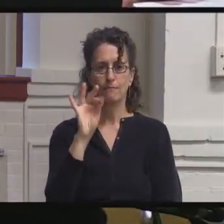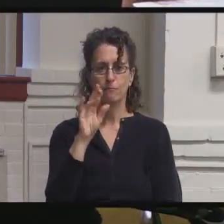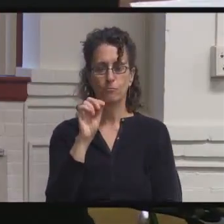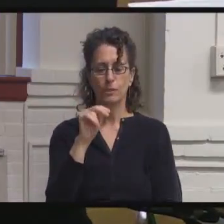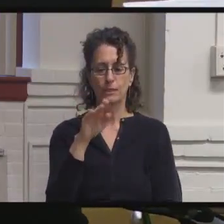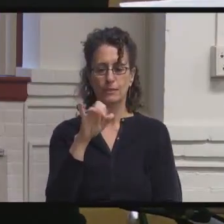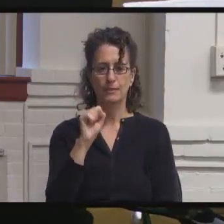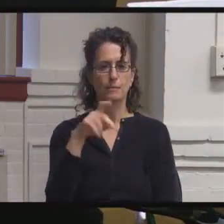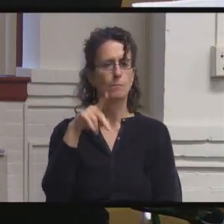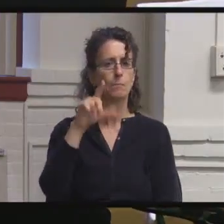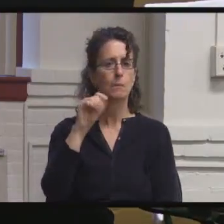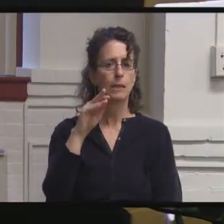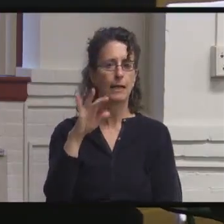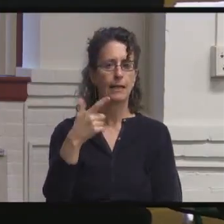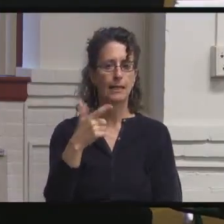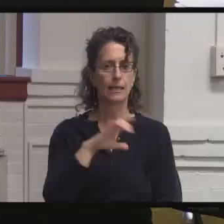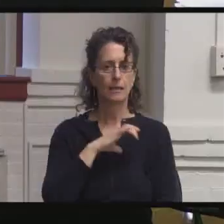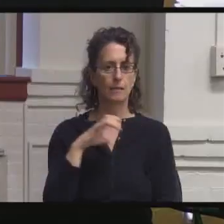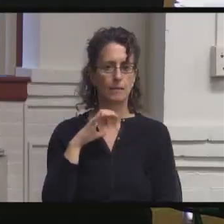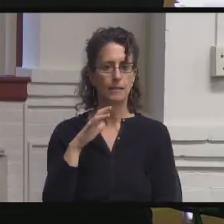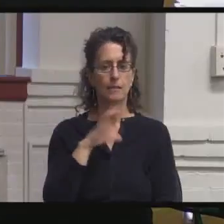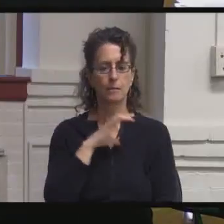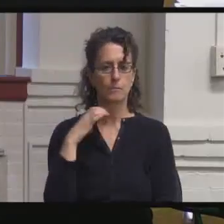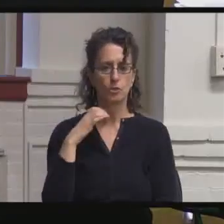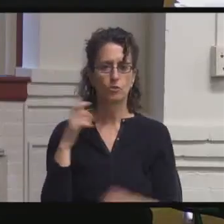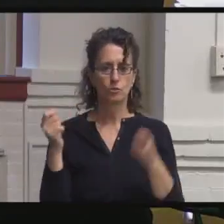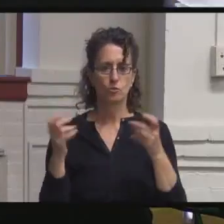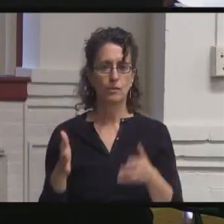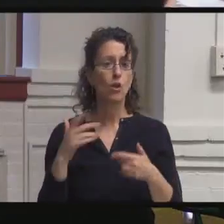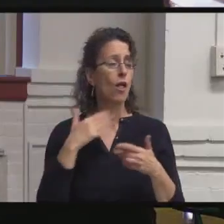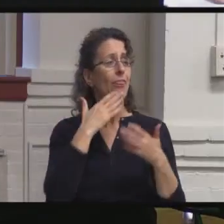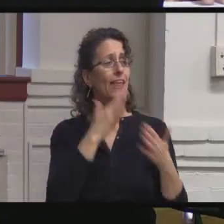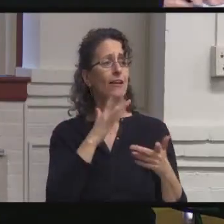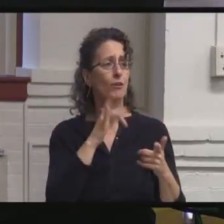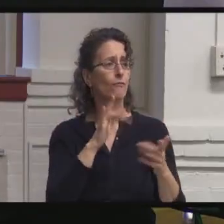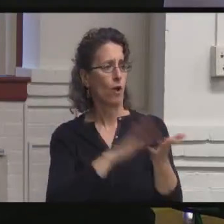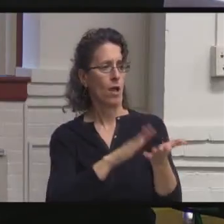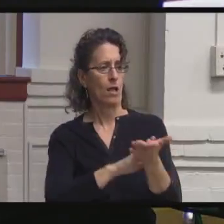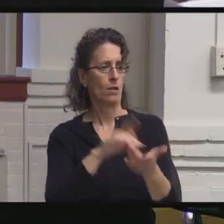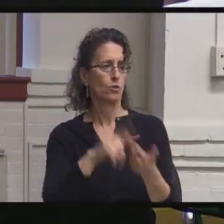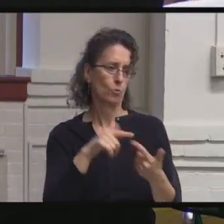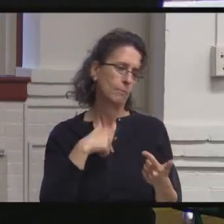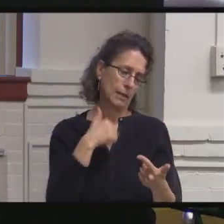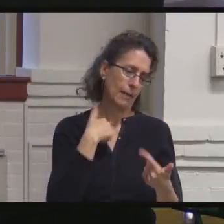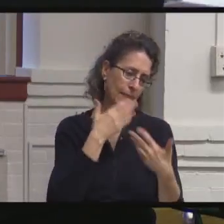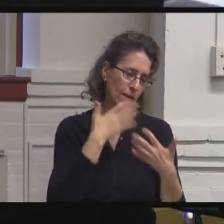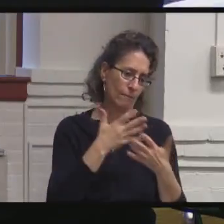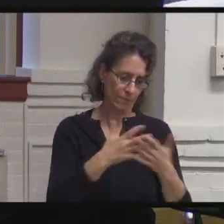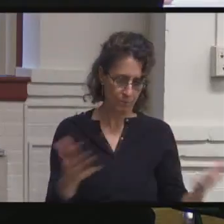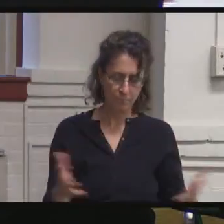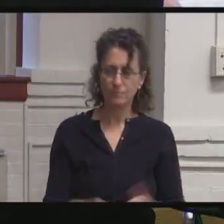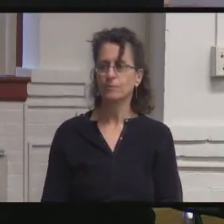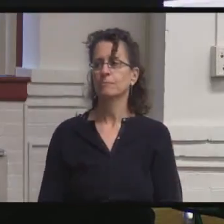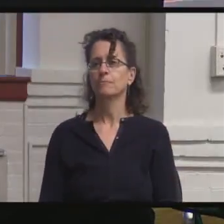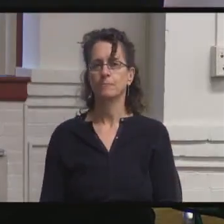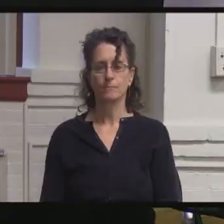want to say thank you again for your kind comments at the beginning of tonight's proceedings. It's well deserved. Nice. Thank you very much.